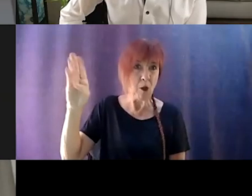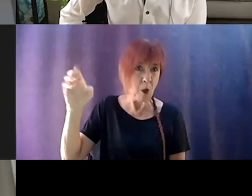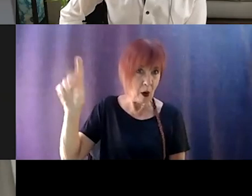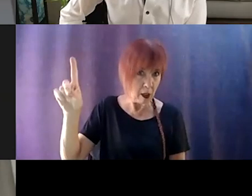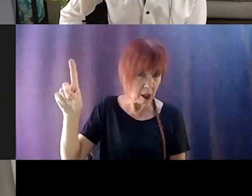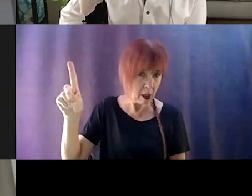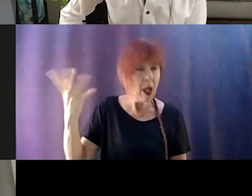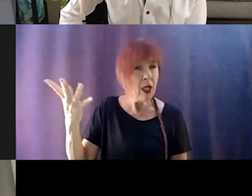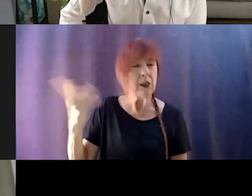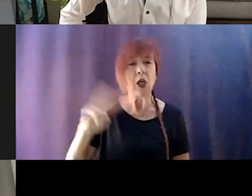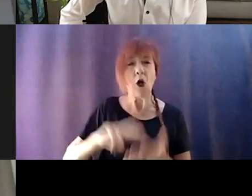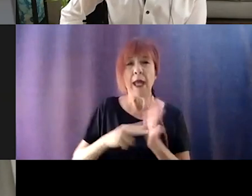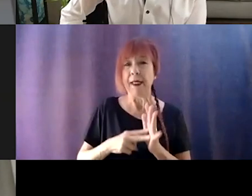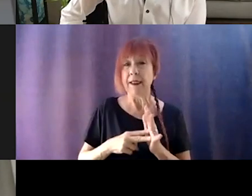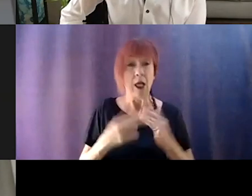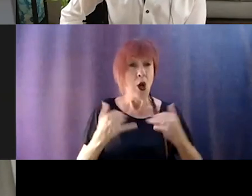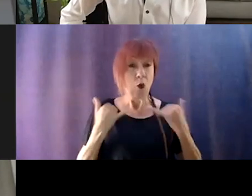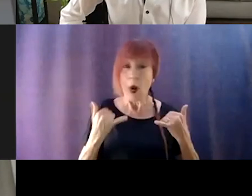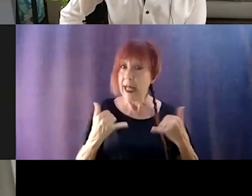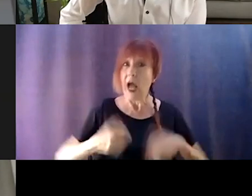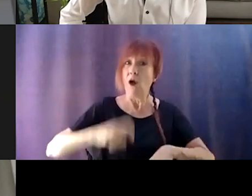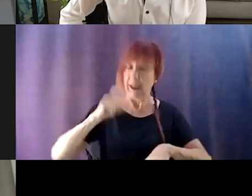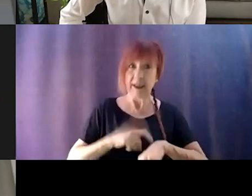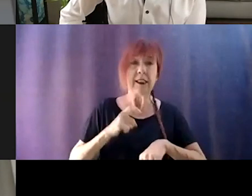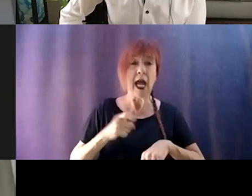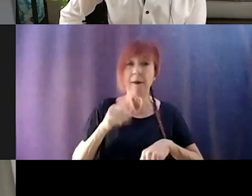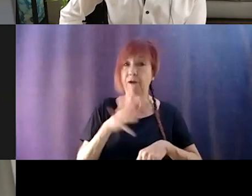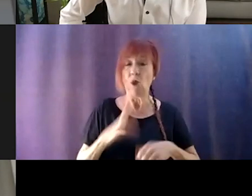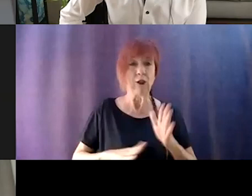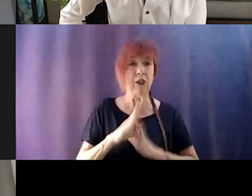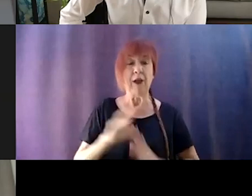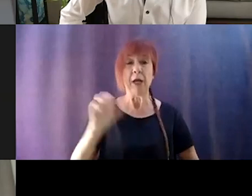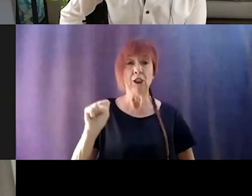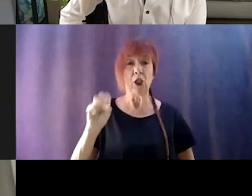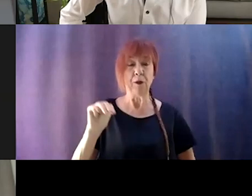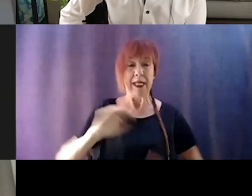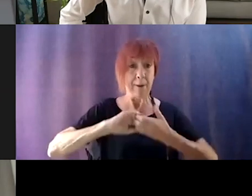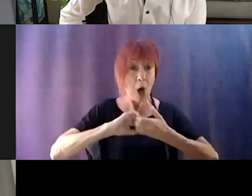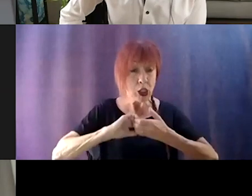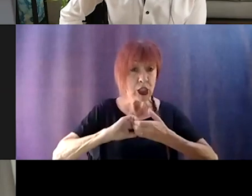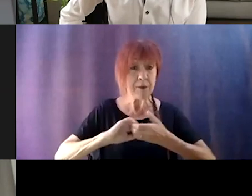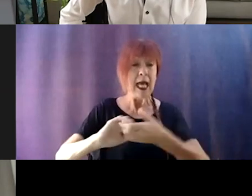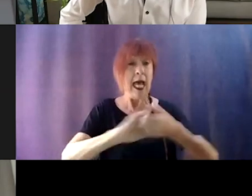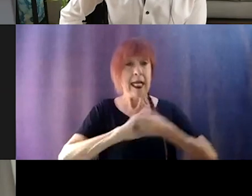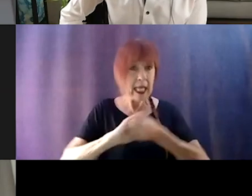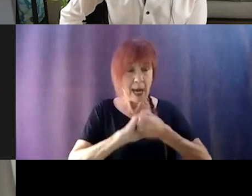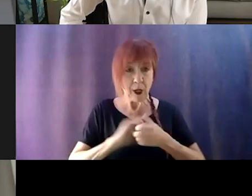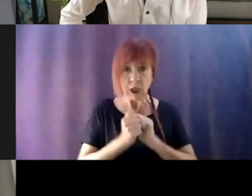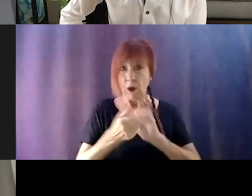means that right now is the time. If you're thinking about getting into social media partnerships and collaborations with brands, this is an incredible panel